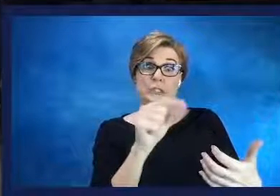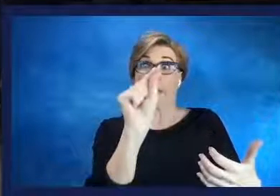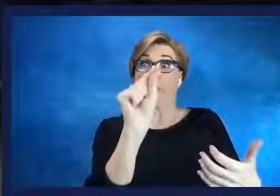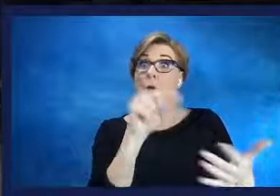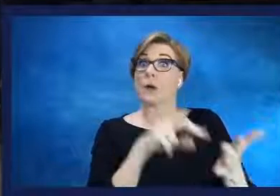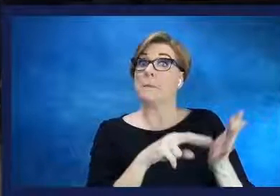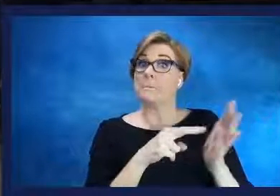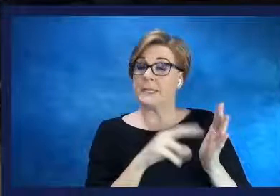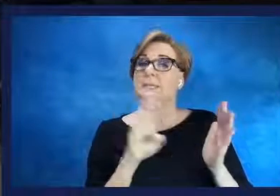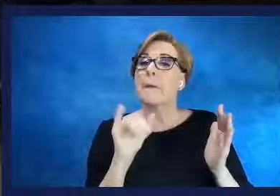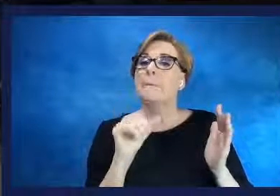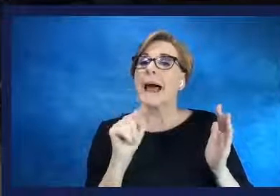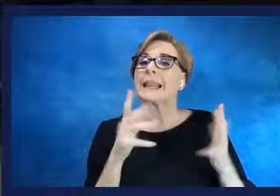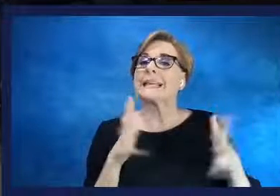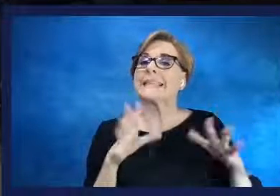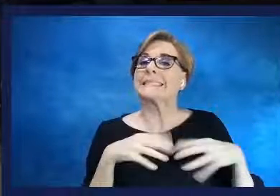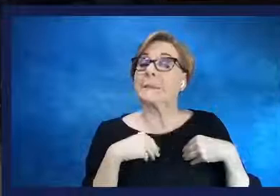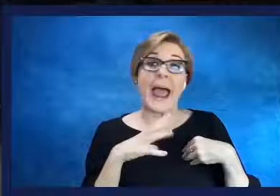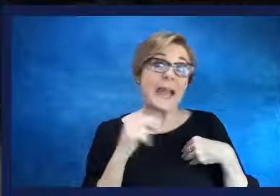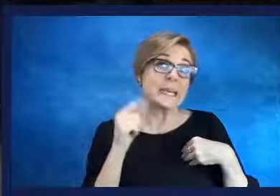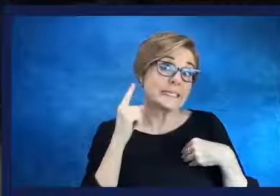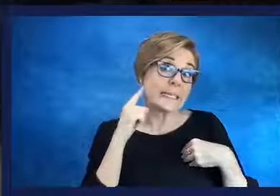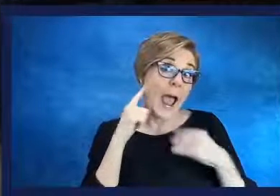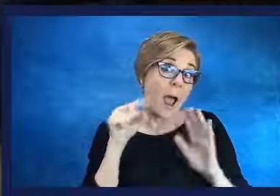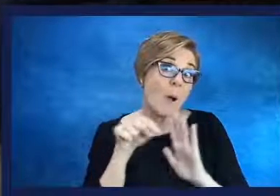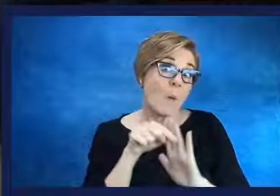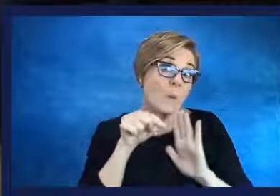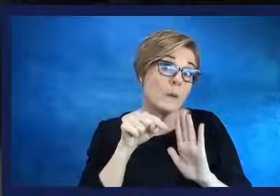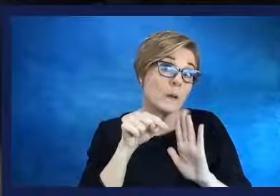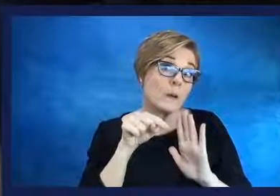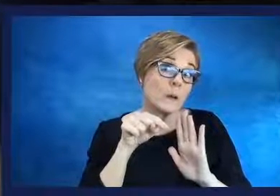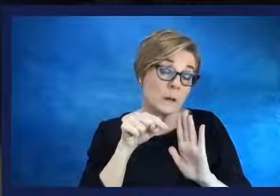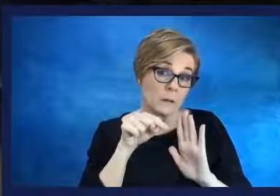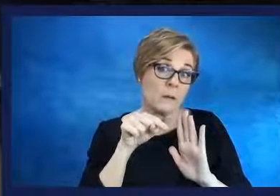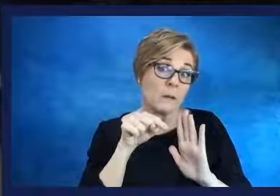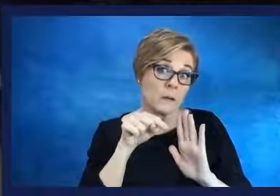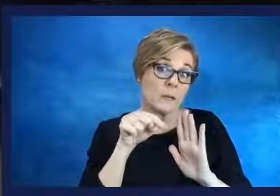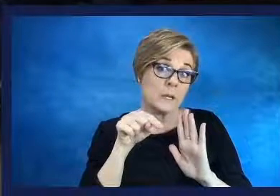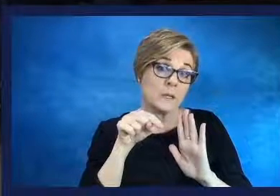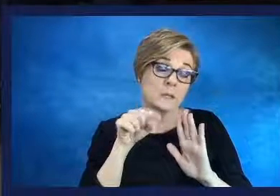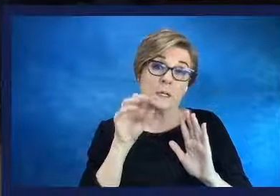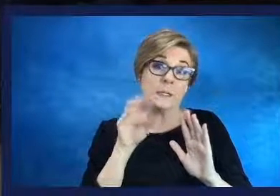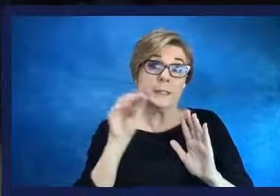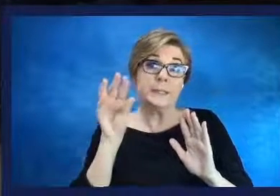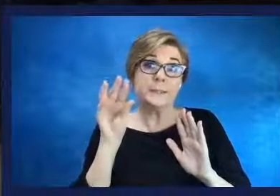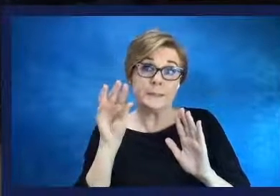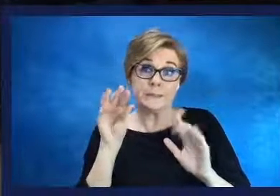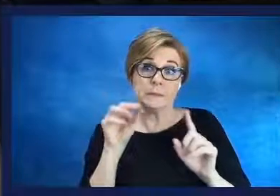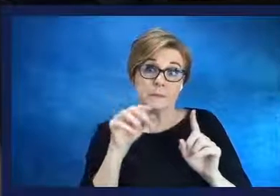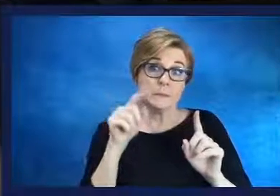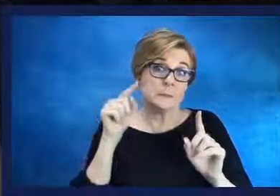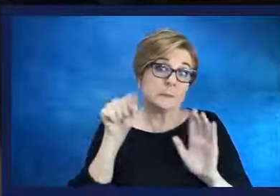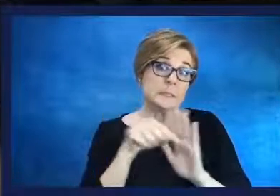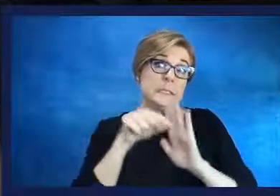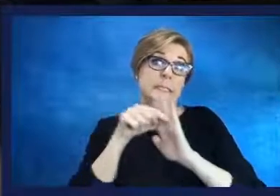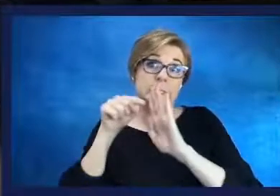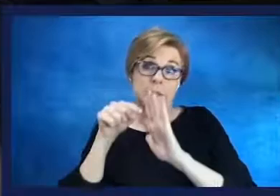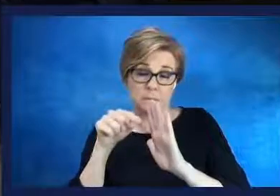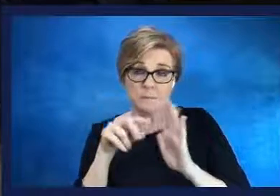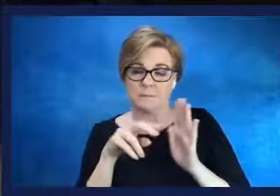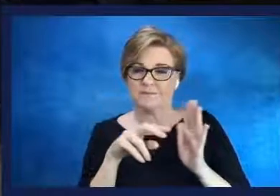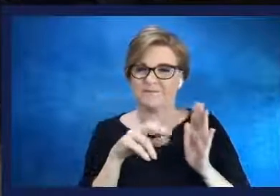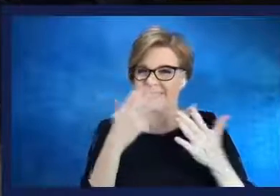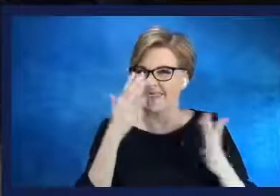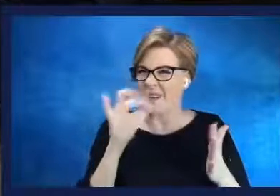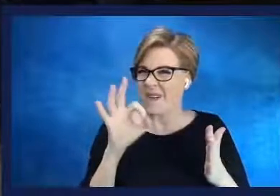a little sound that's made when that ballot is dropped in. It's like dee dee, a little sound sort of like that. I don't know if I did the best